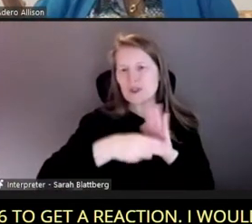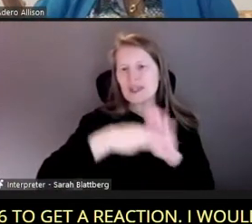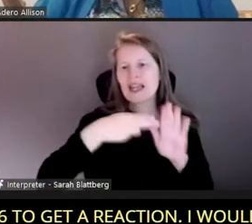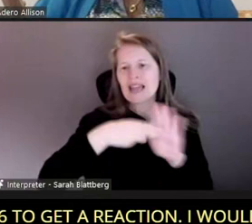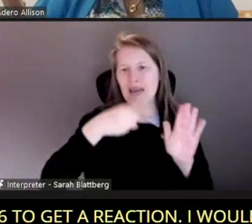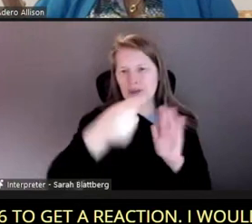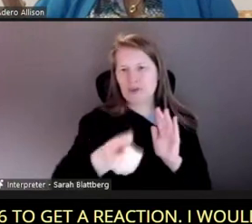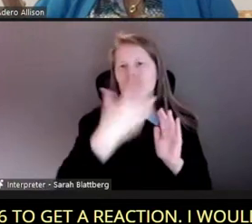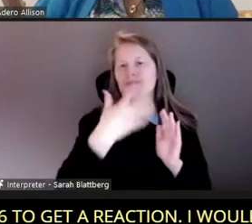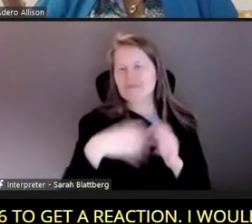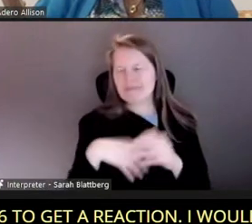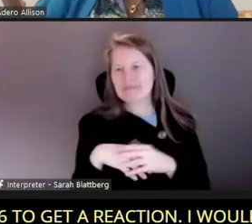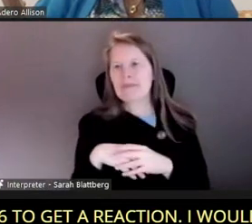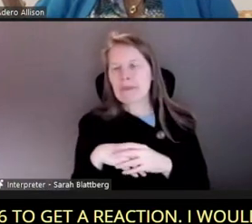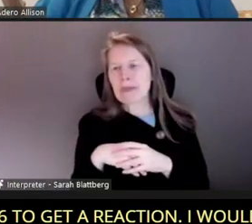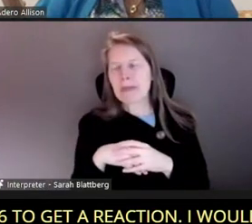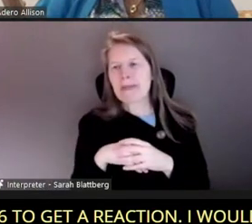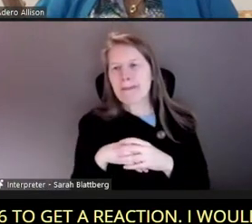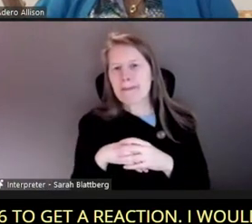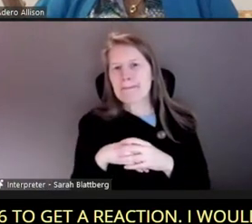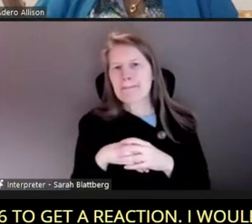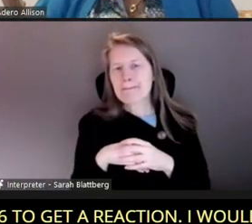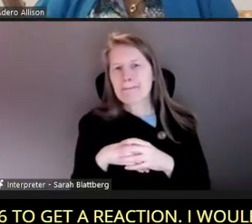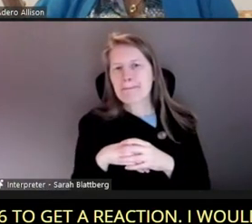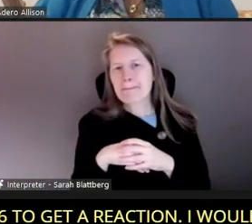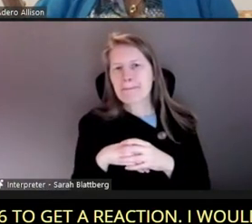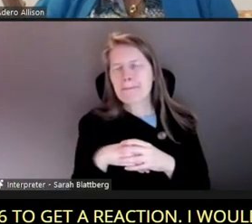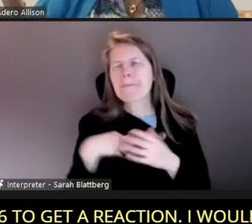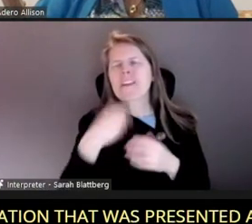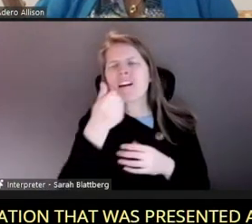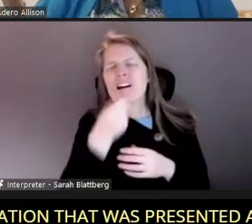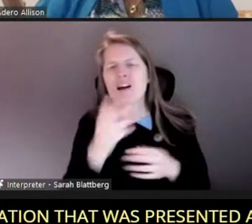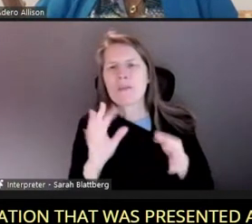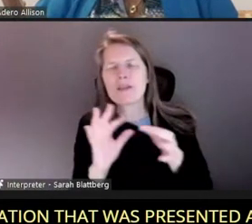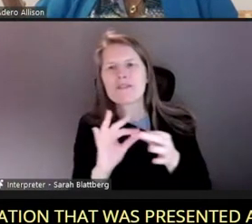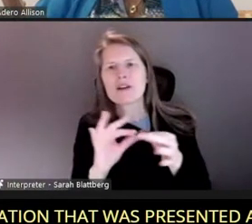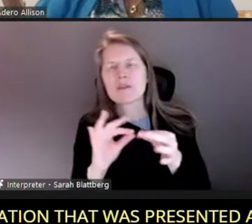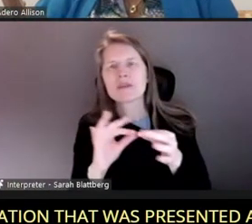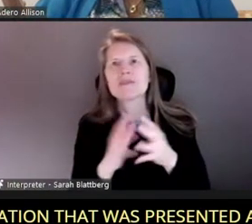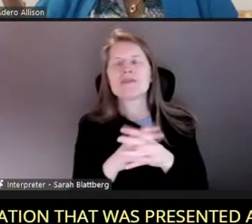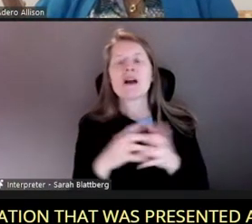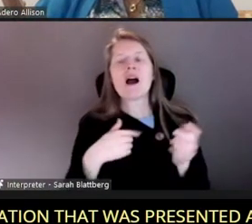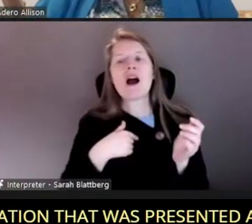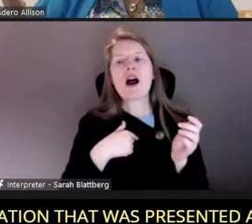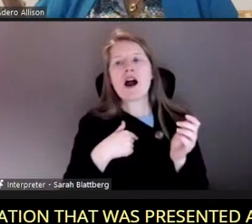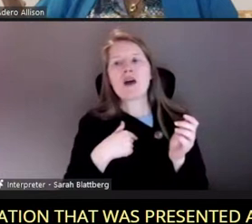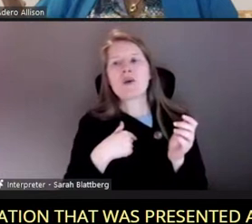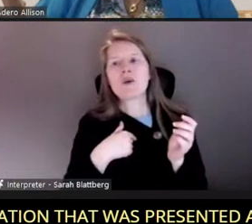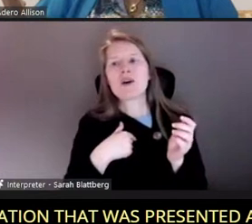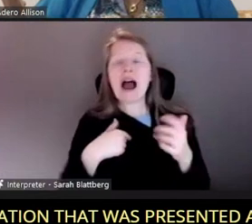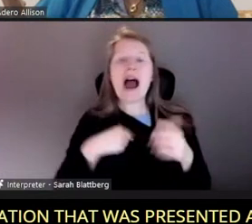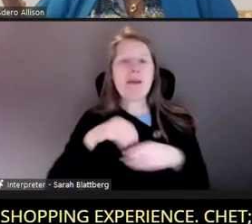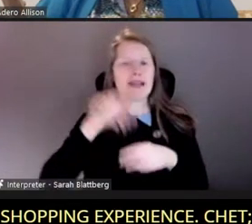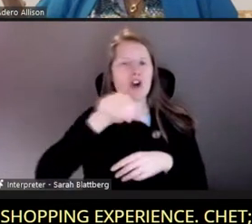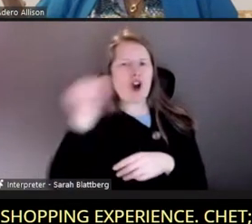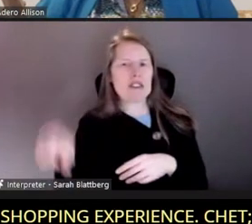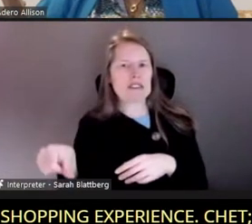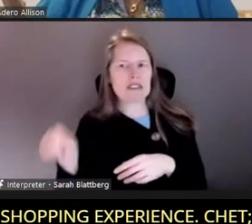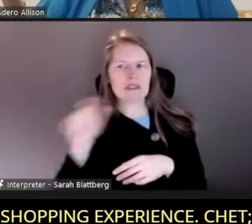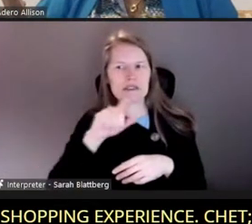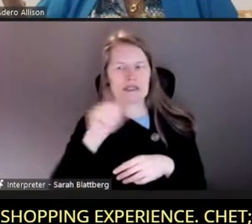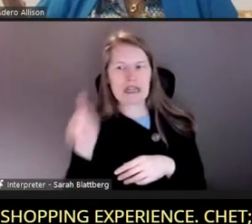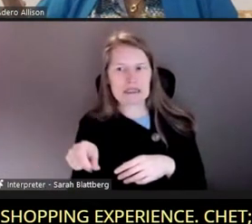know, are under consideration. A couple of things I want to mention. I'm fortunate enough in Austin where there is a fair amount